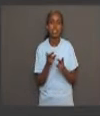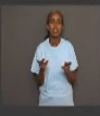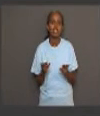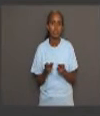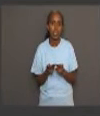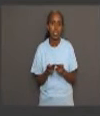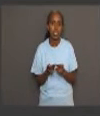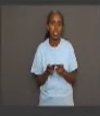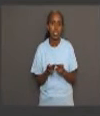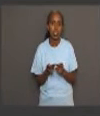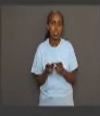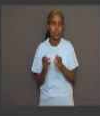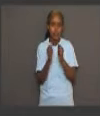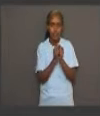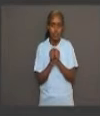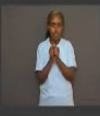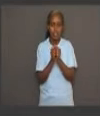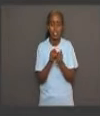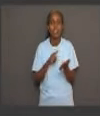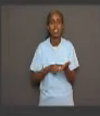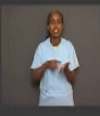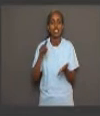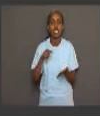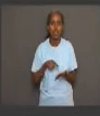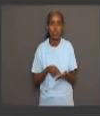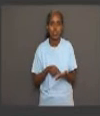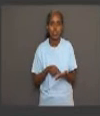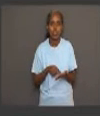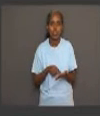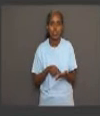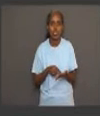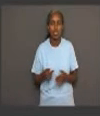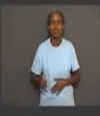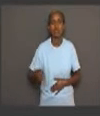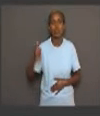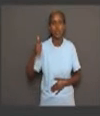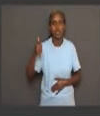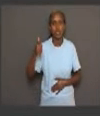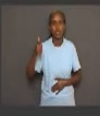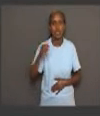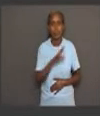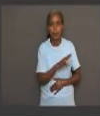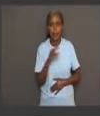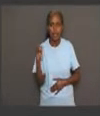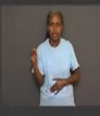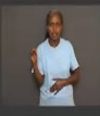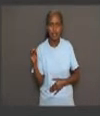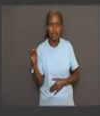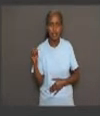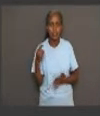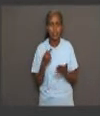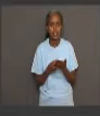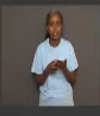space with their initial points at the origin and